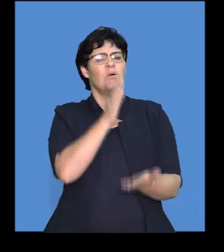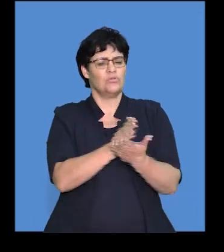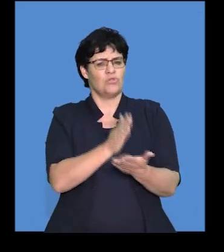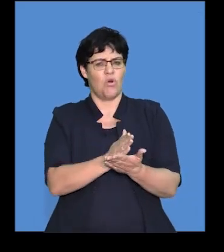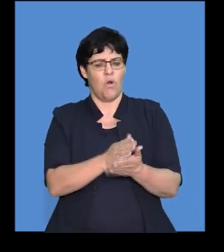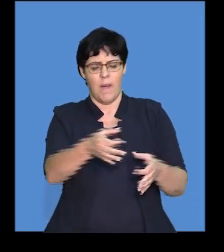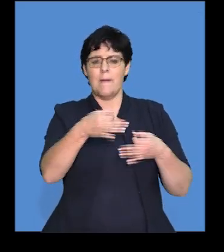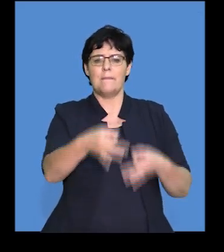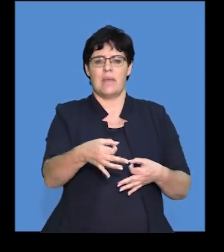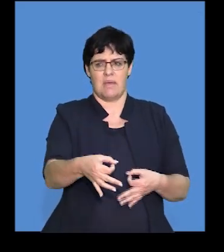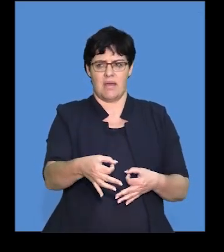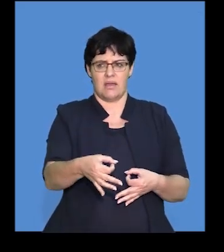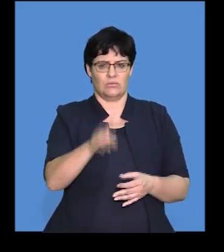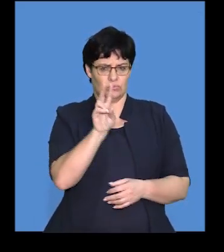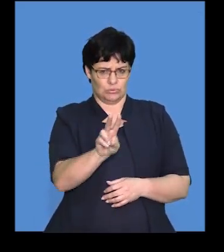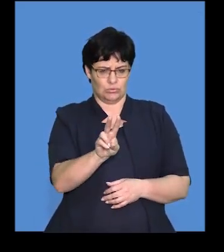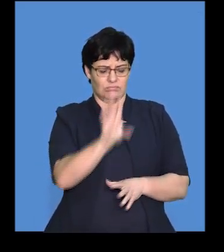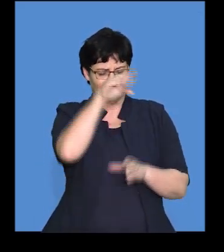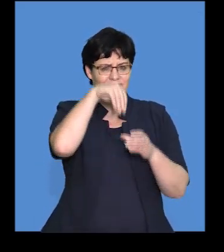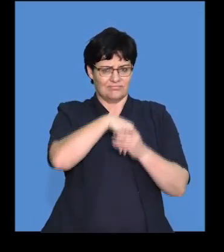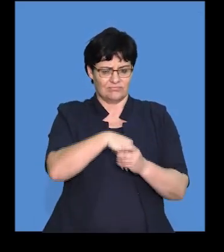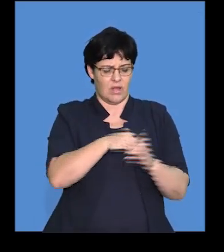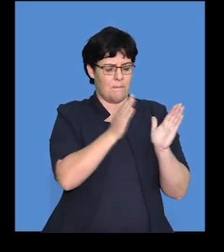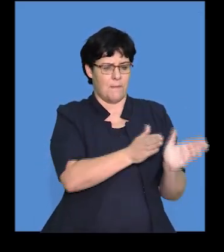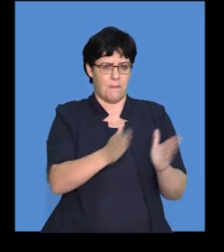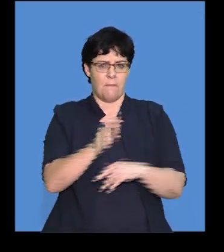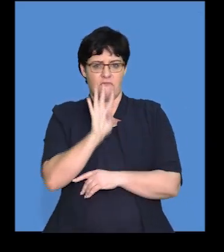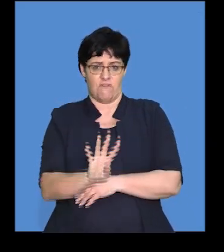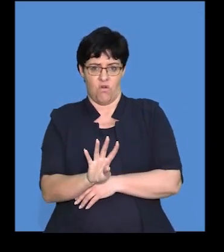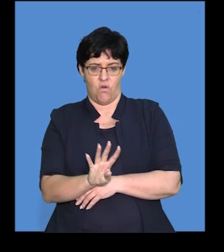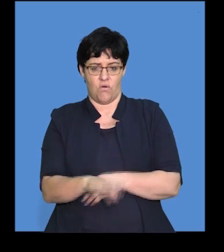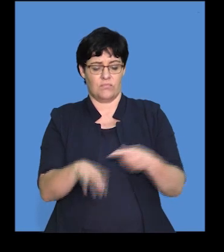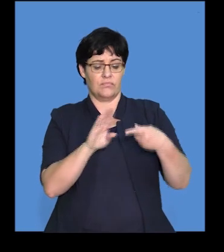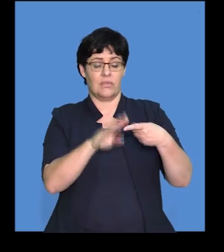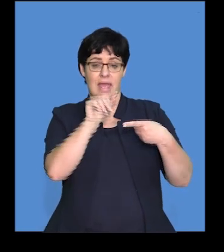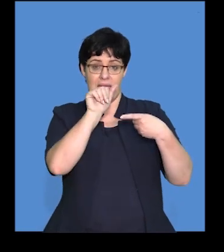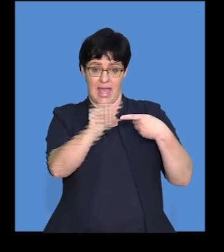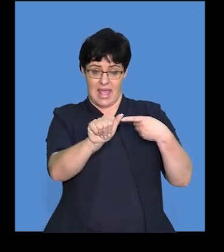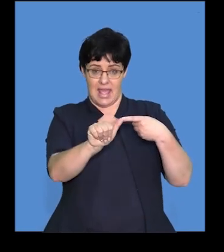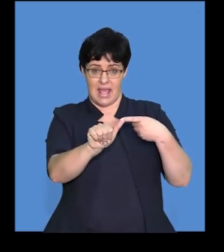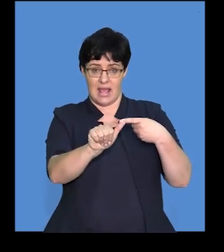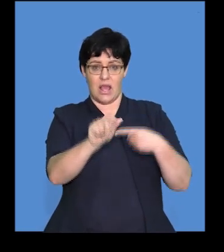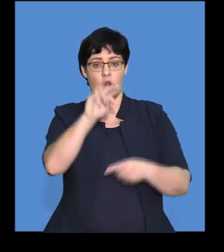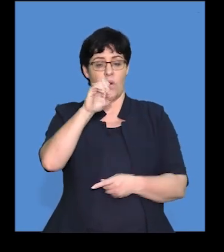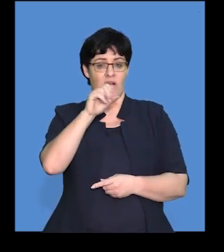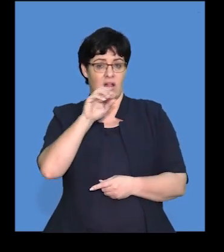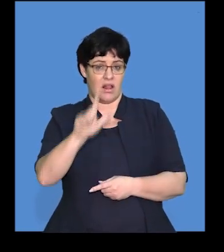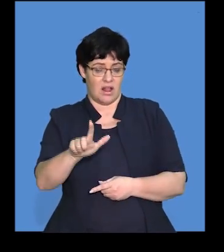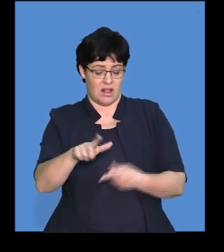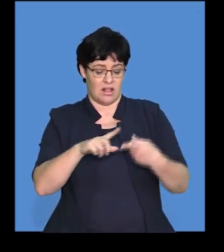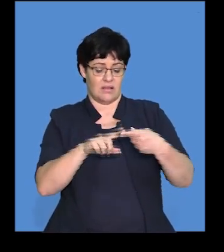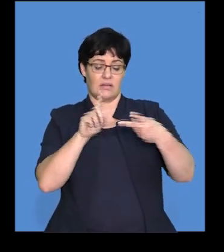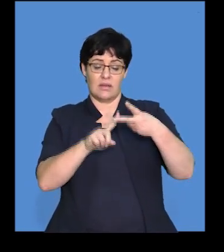I'm sure you know by now your paper encompasses 4 sections. You've got section A, which is your